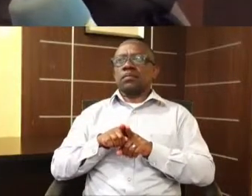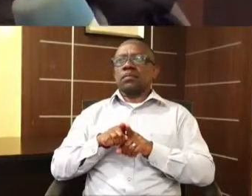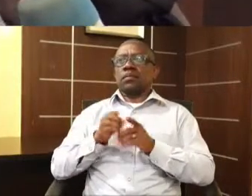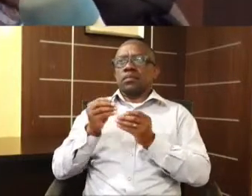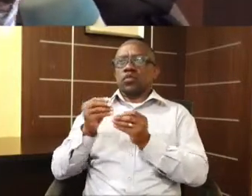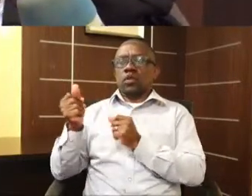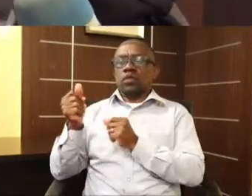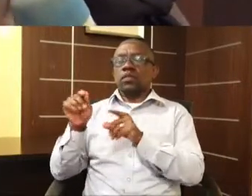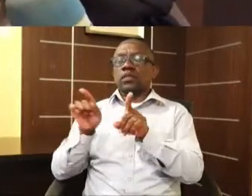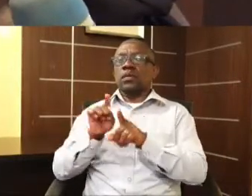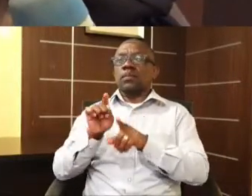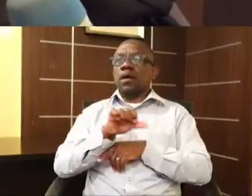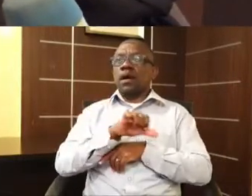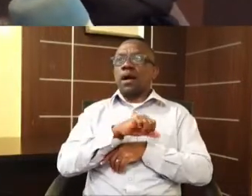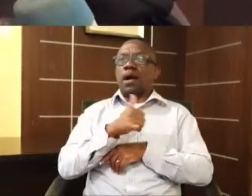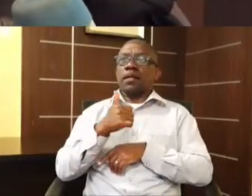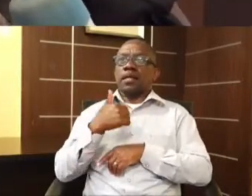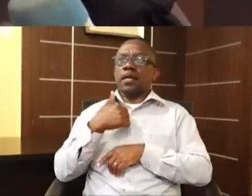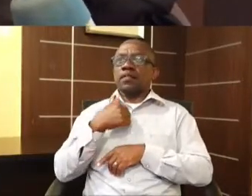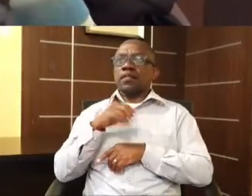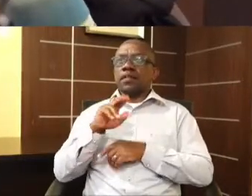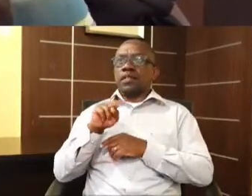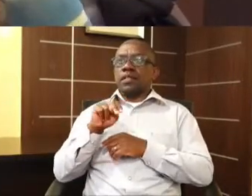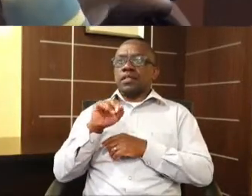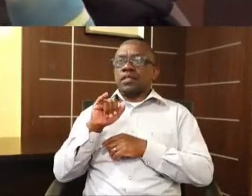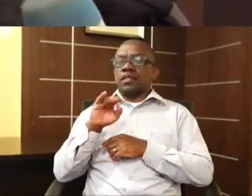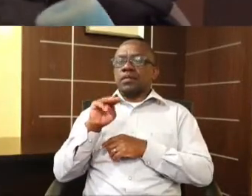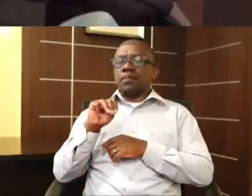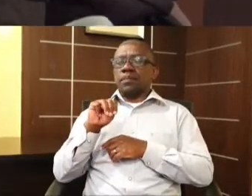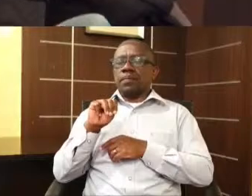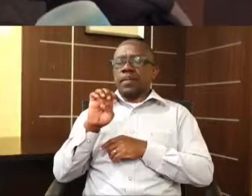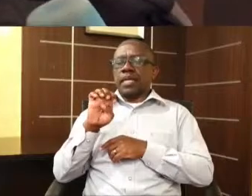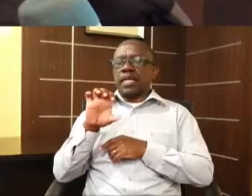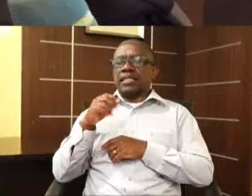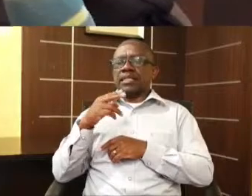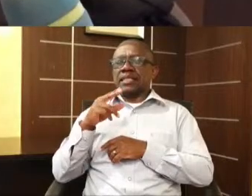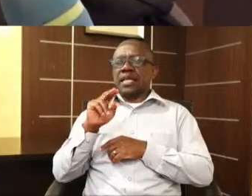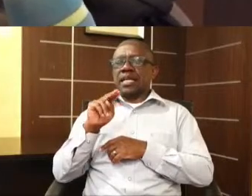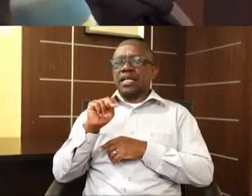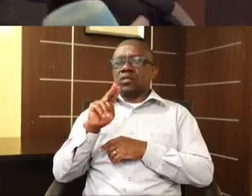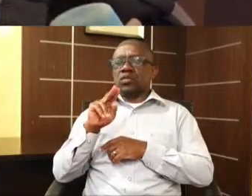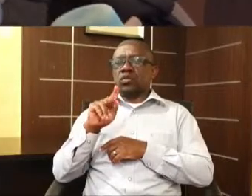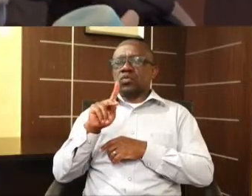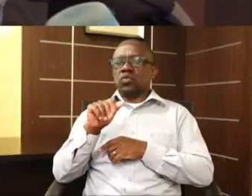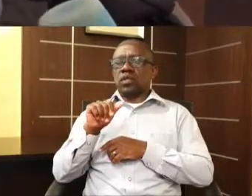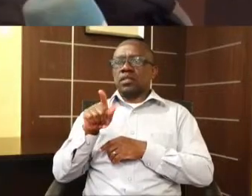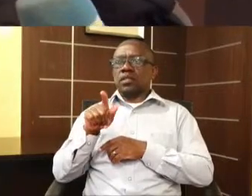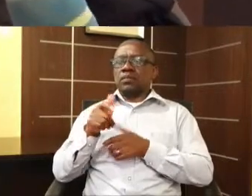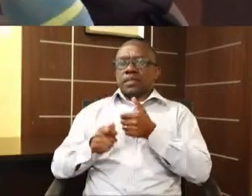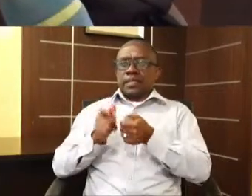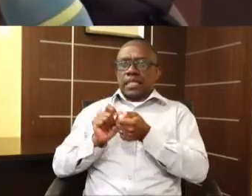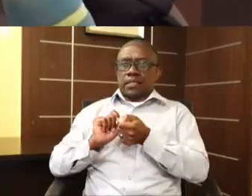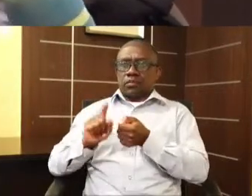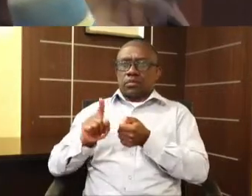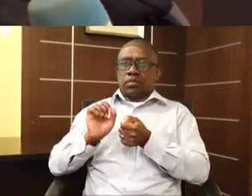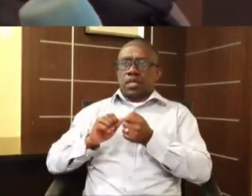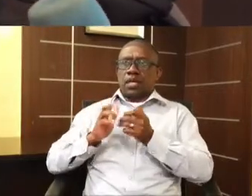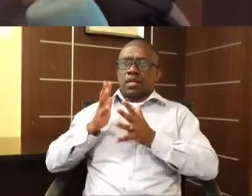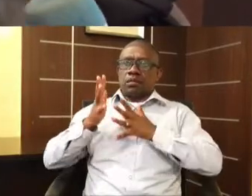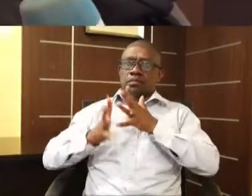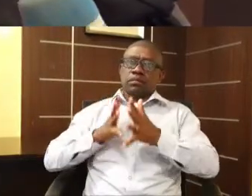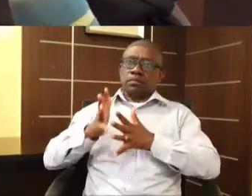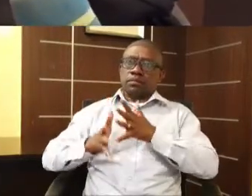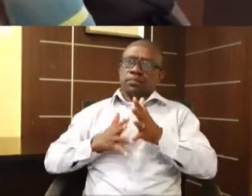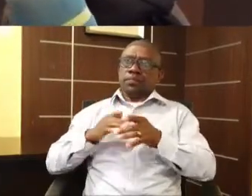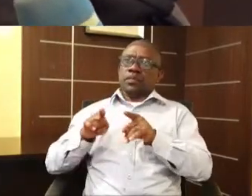There is also Nimechanuka platform where you can text, express yourself there, and be connected